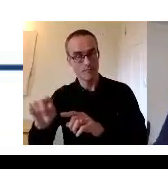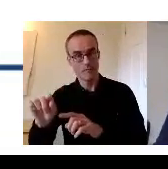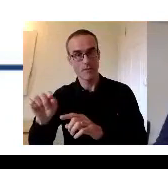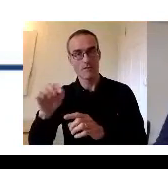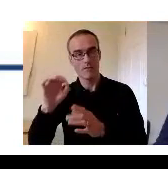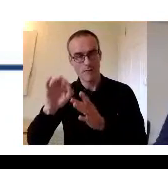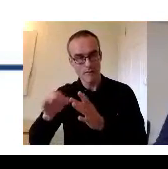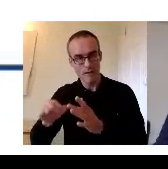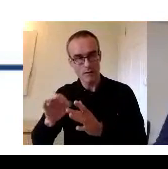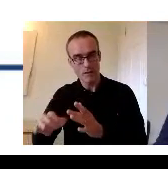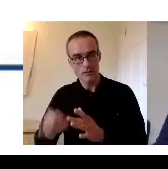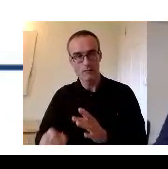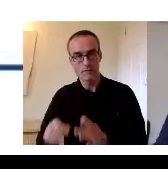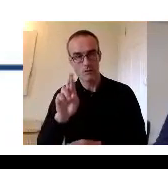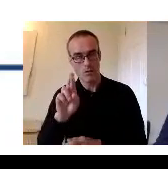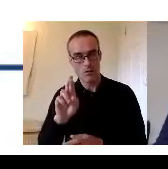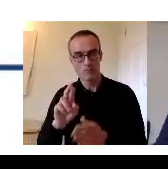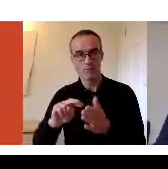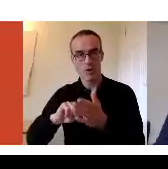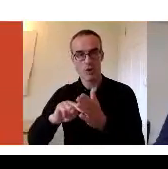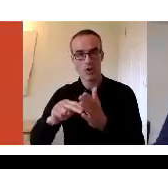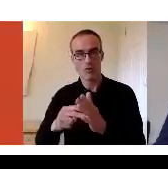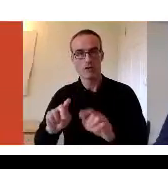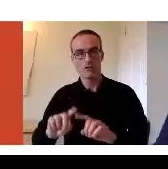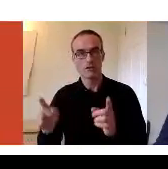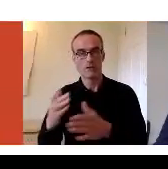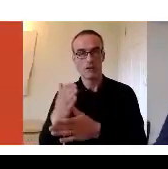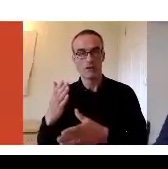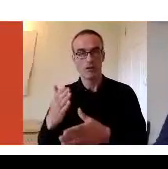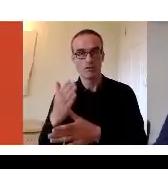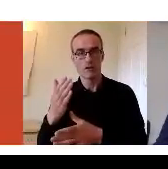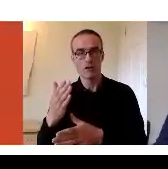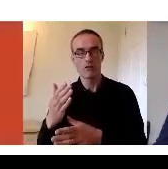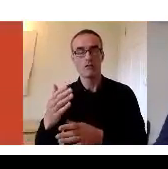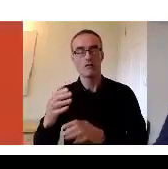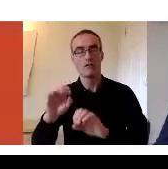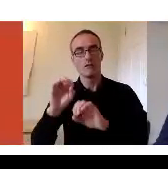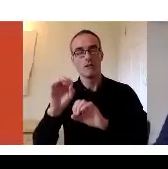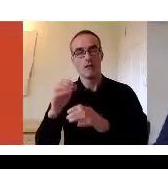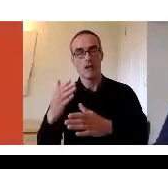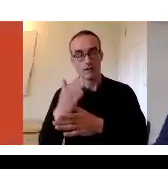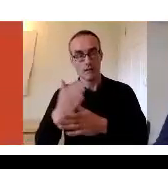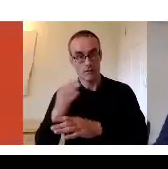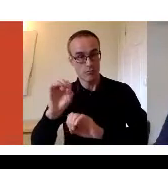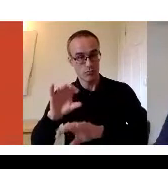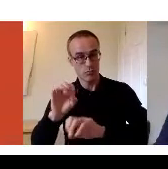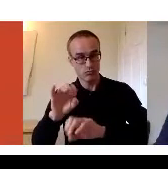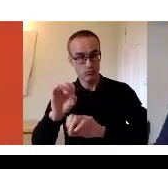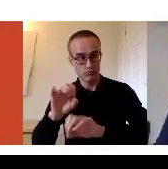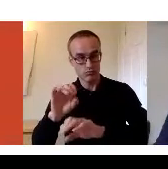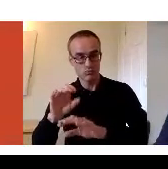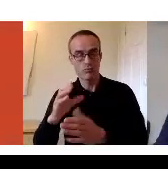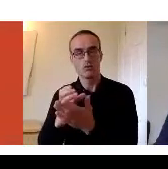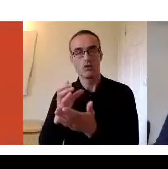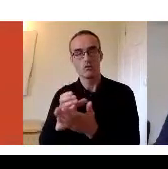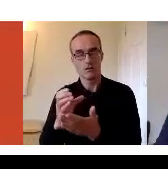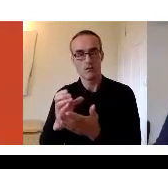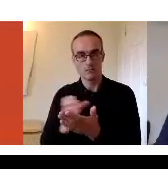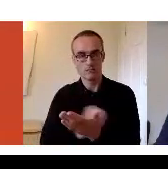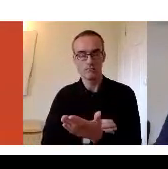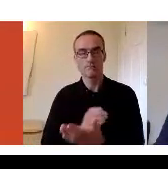can be arranged with the team in London as well for another